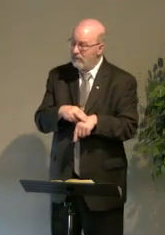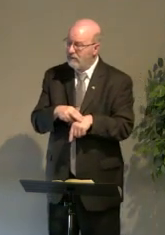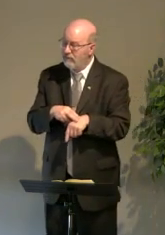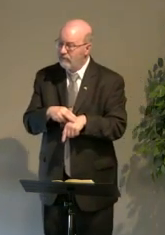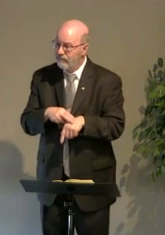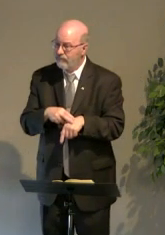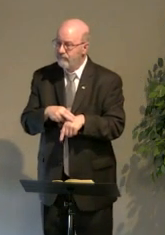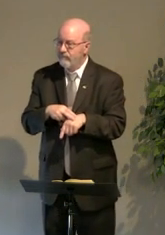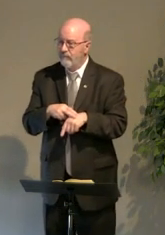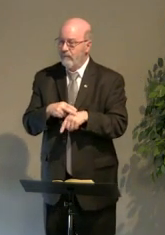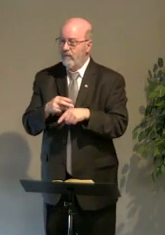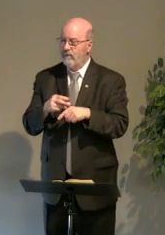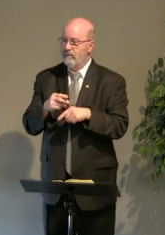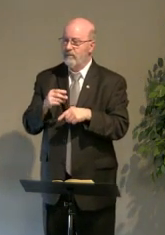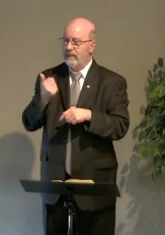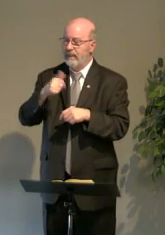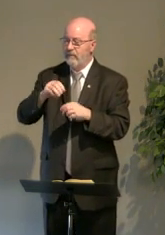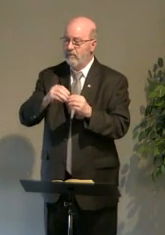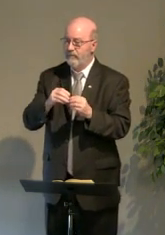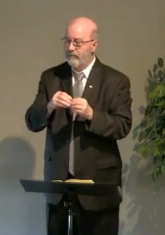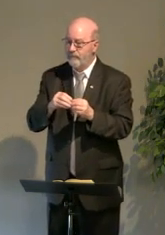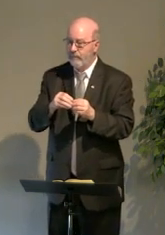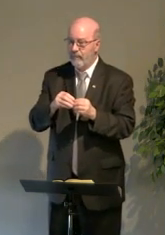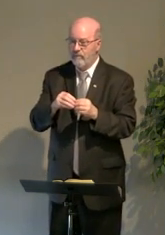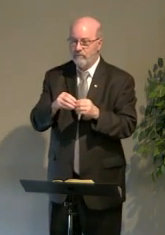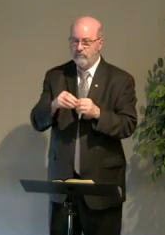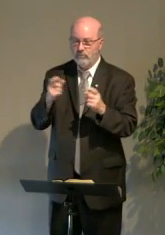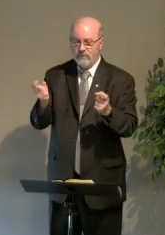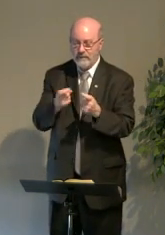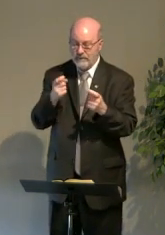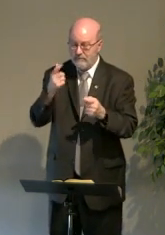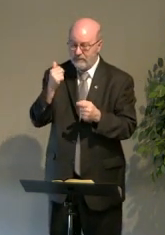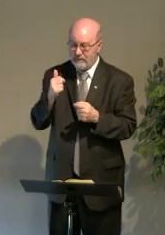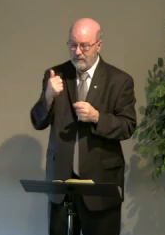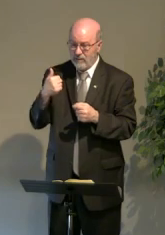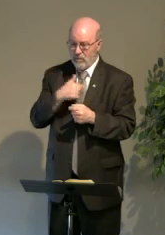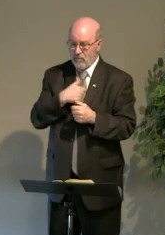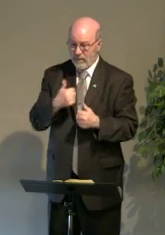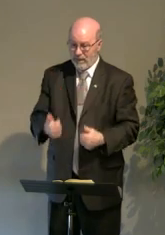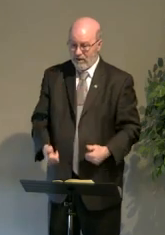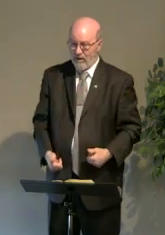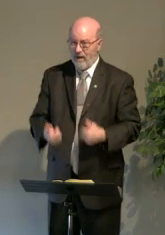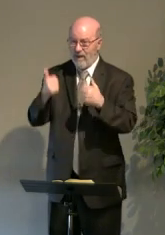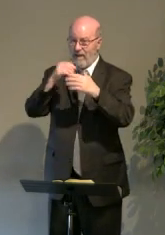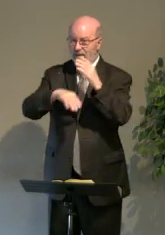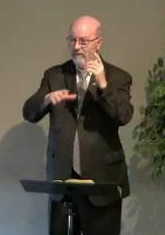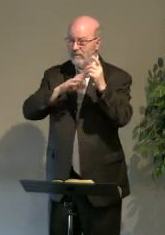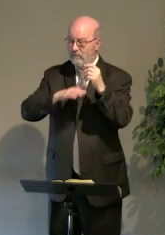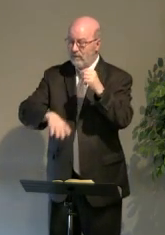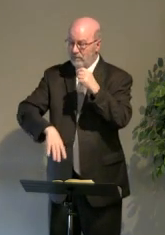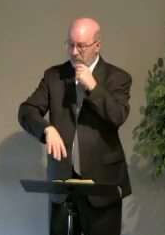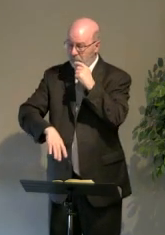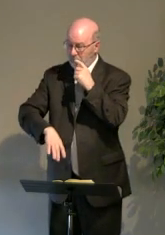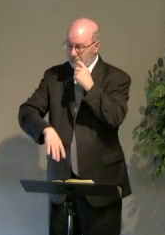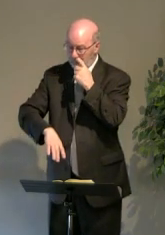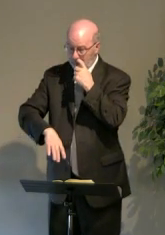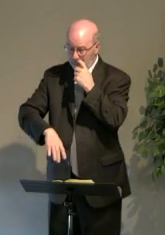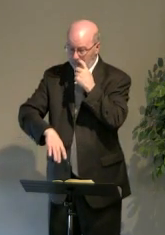or automatically anymore to sin because we're alive in Christ. We've been